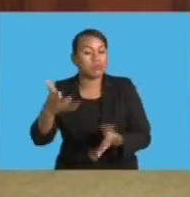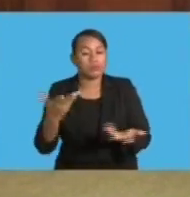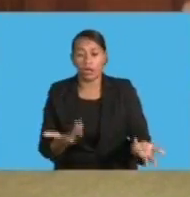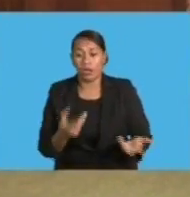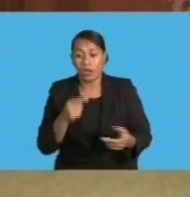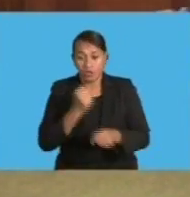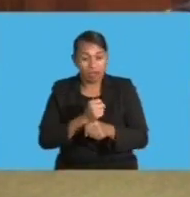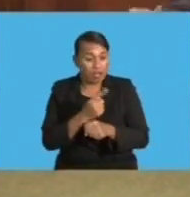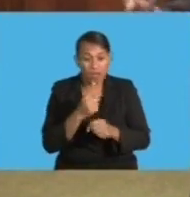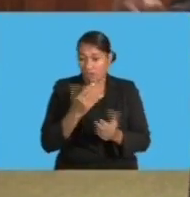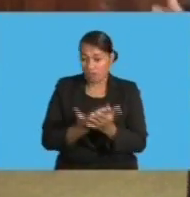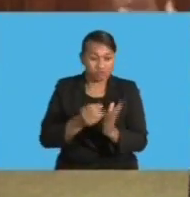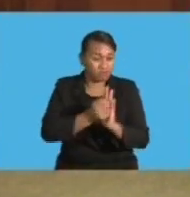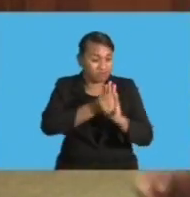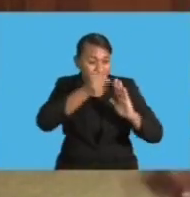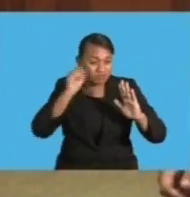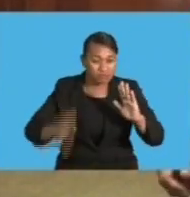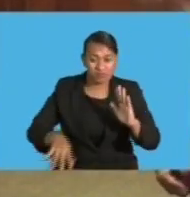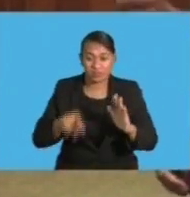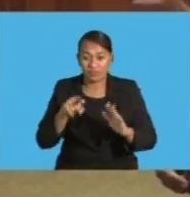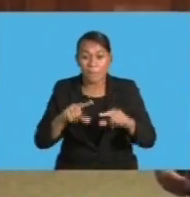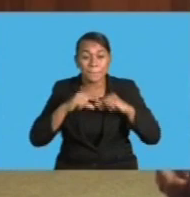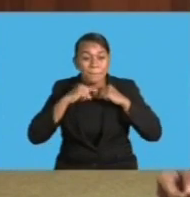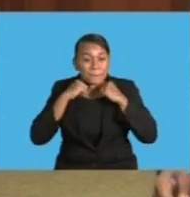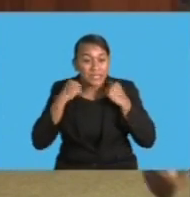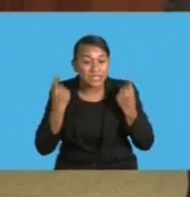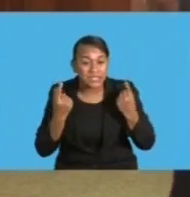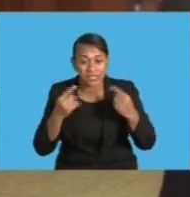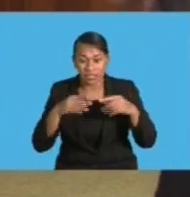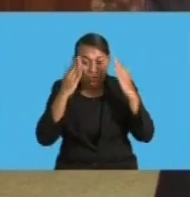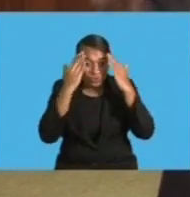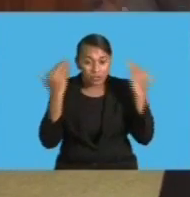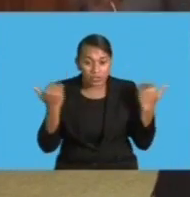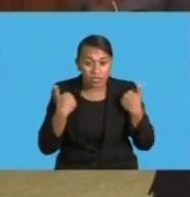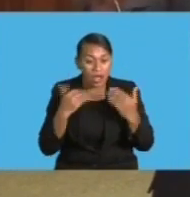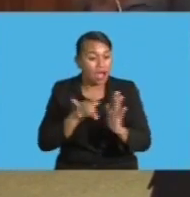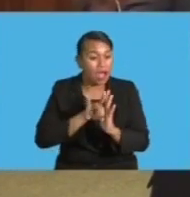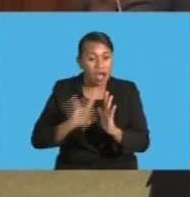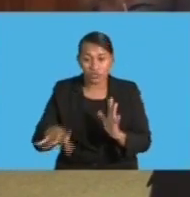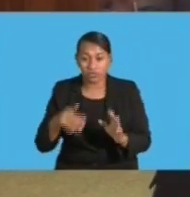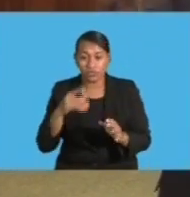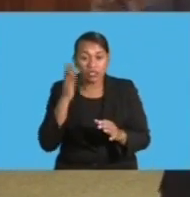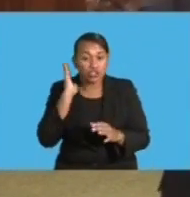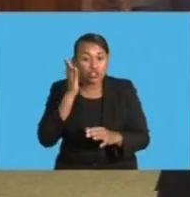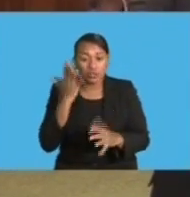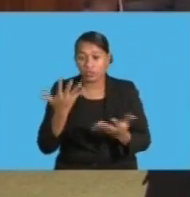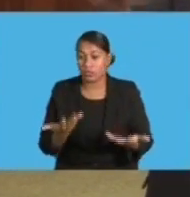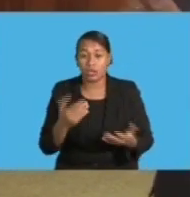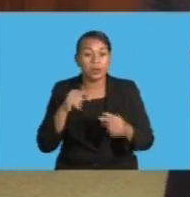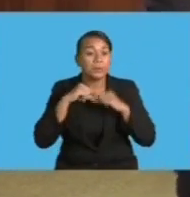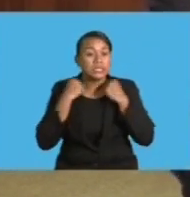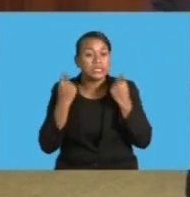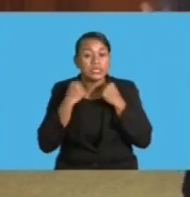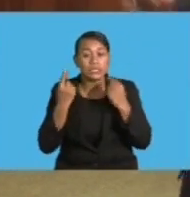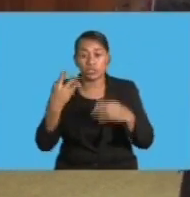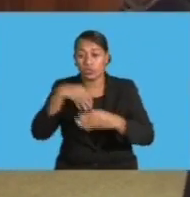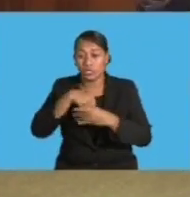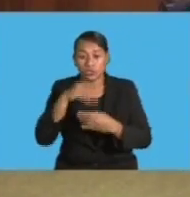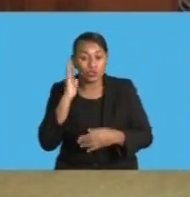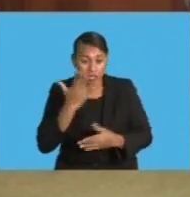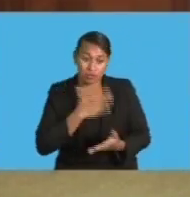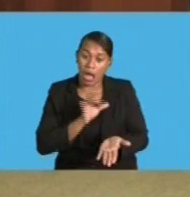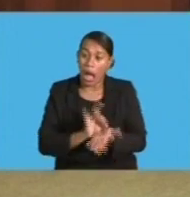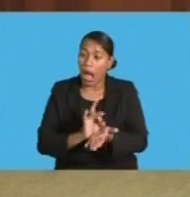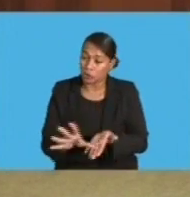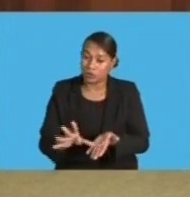you want to take nuns and priests out of their schools? Expect that. You want to take chaplains? You want to take chaplains out of